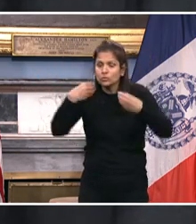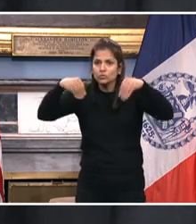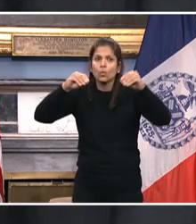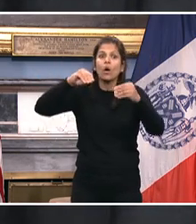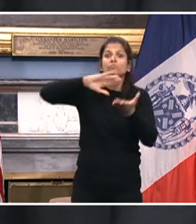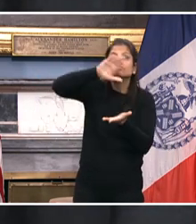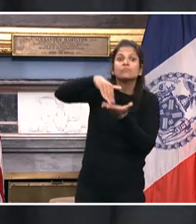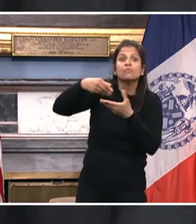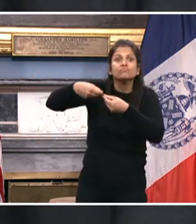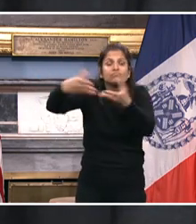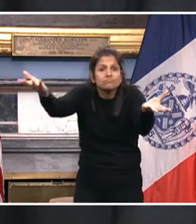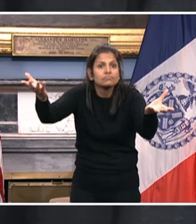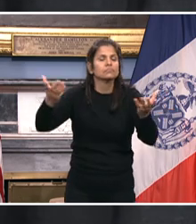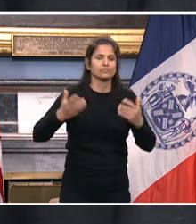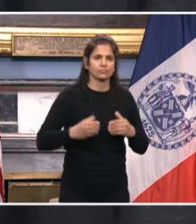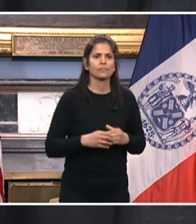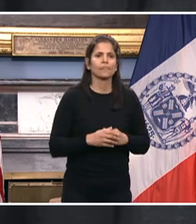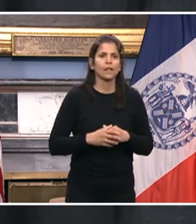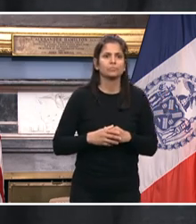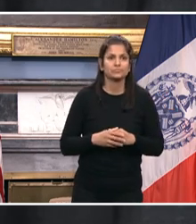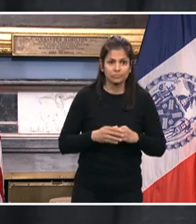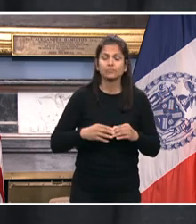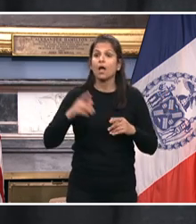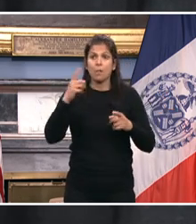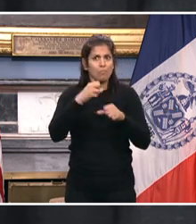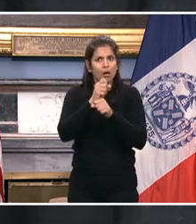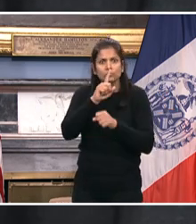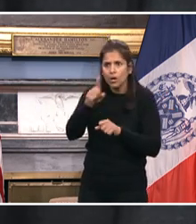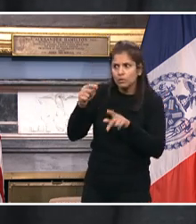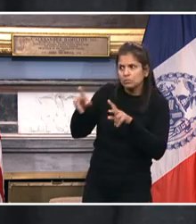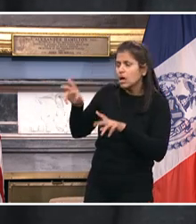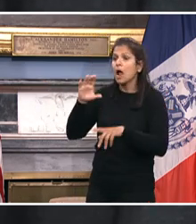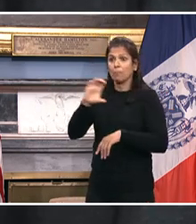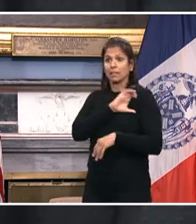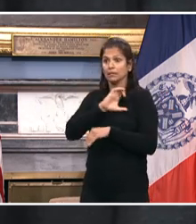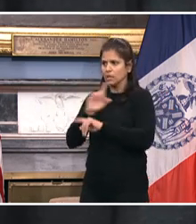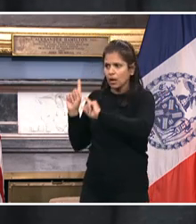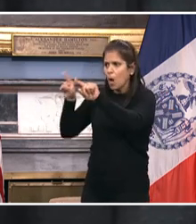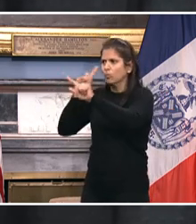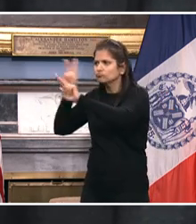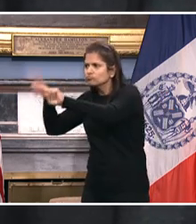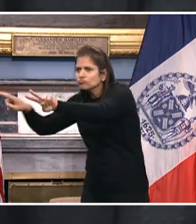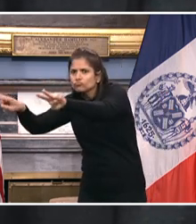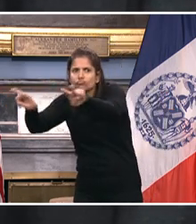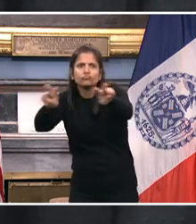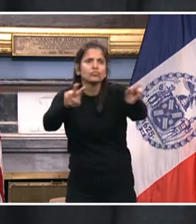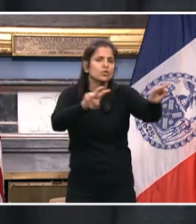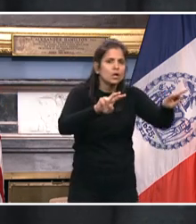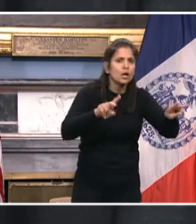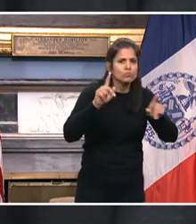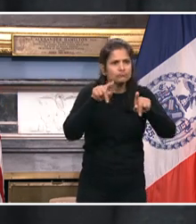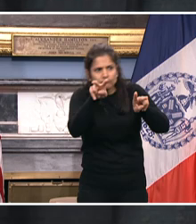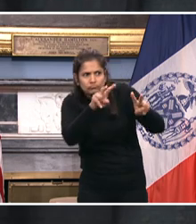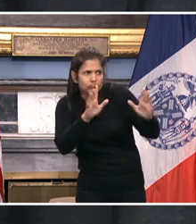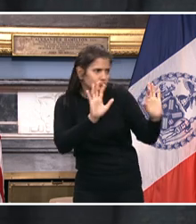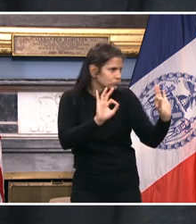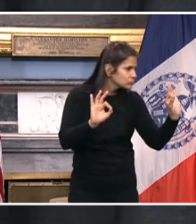every place where we're depending on PD and other agencies to get out there in force and really make sure there's social